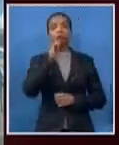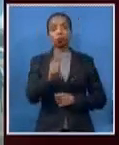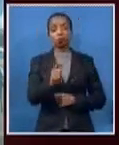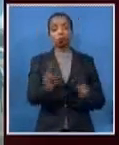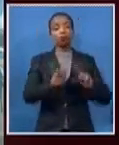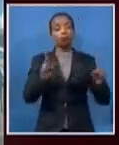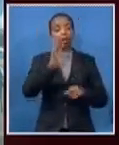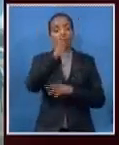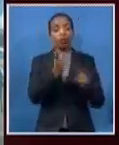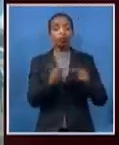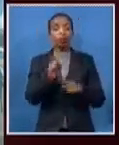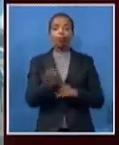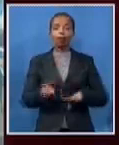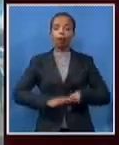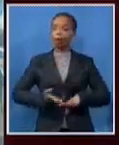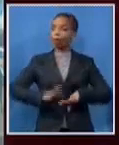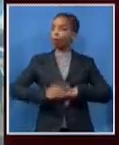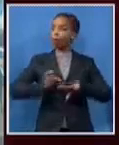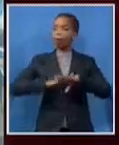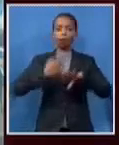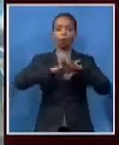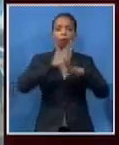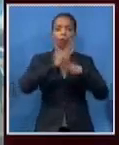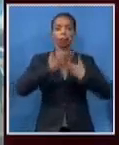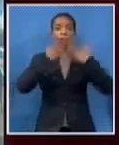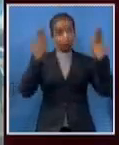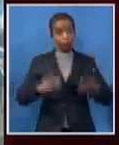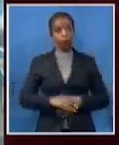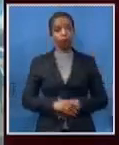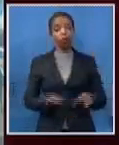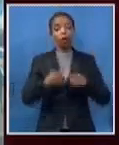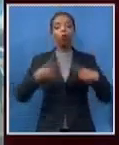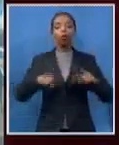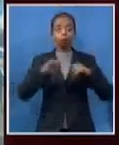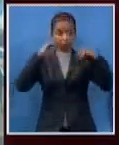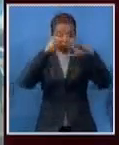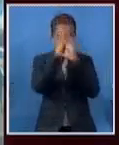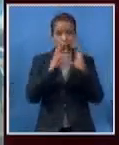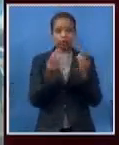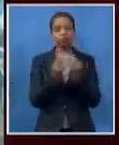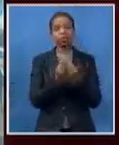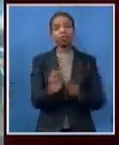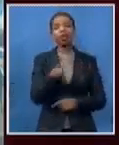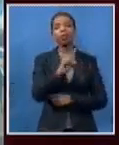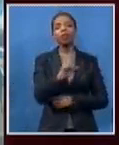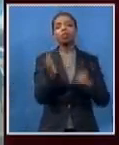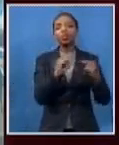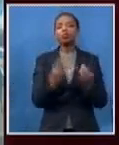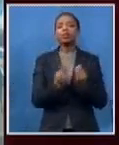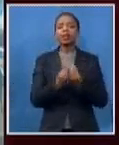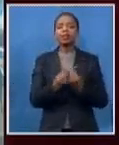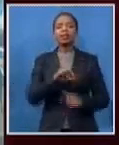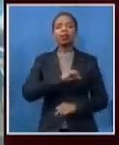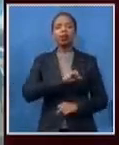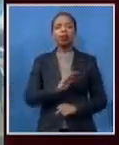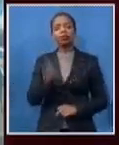on doing something about growth and youth unemployment must continue. We're urging him to do that. But